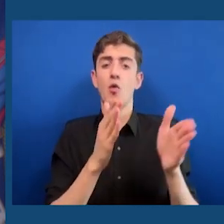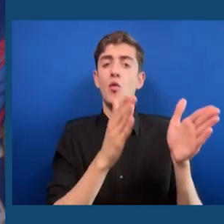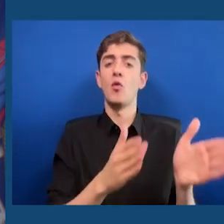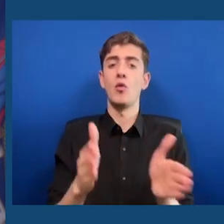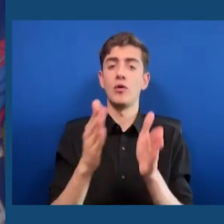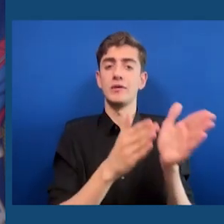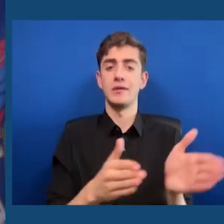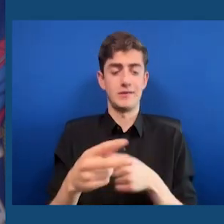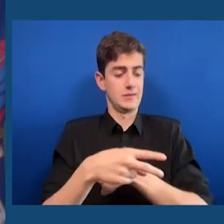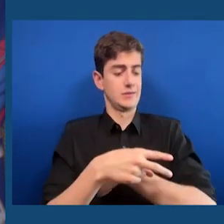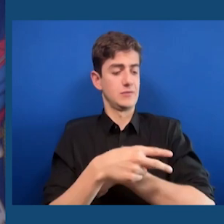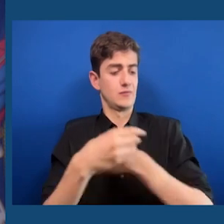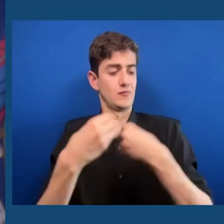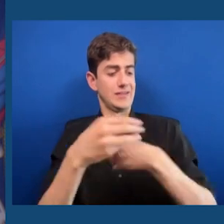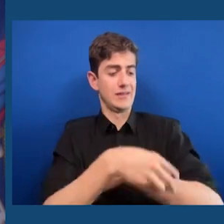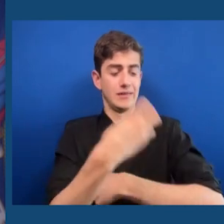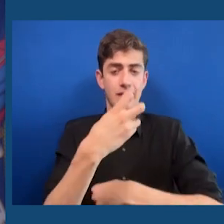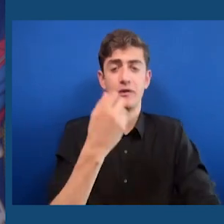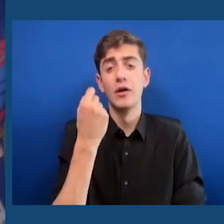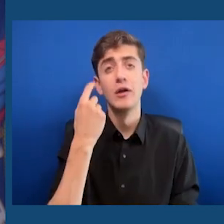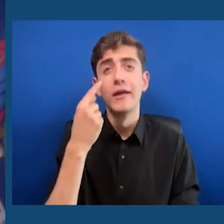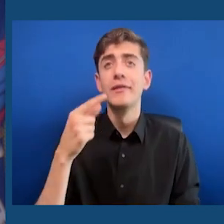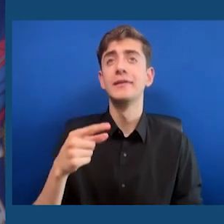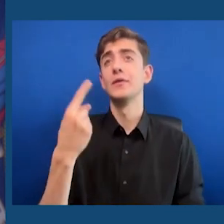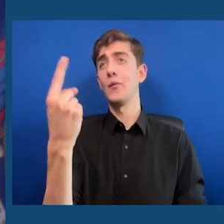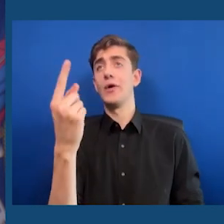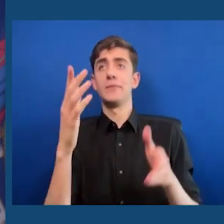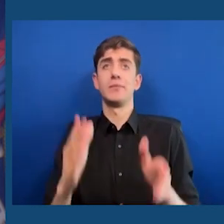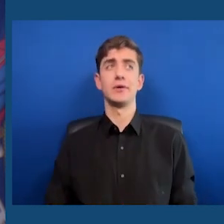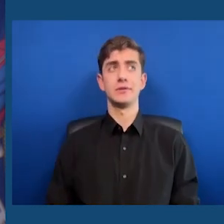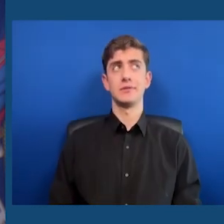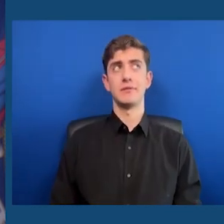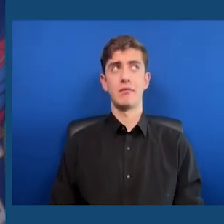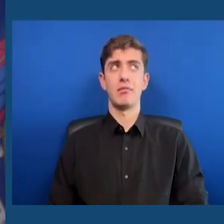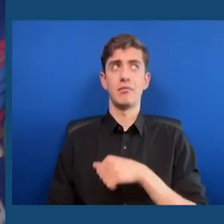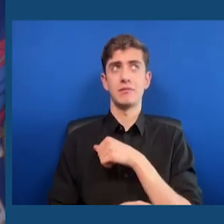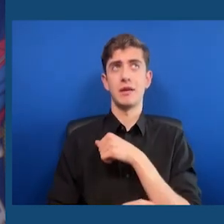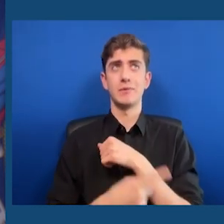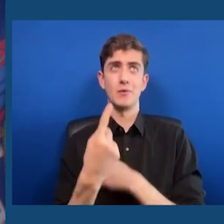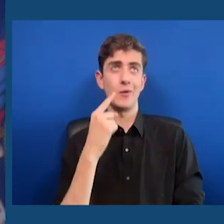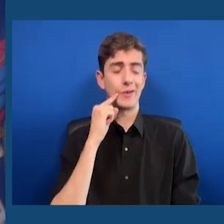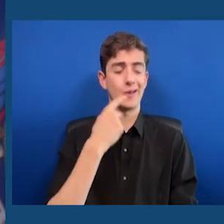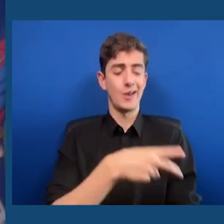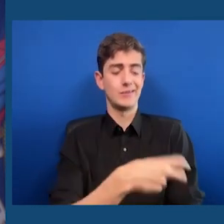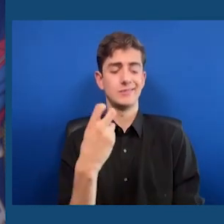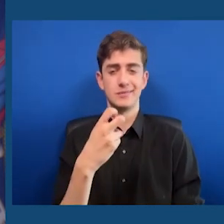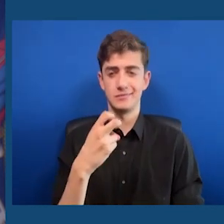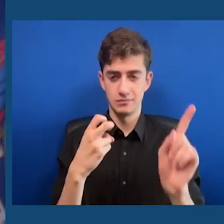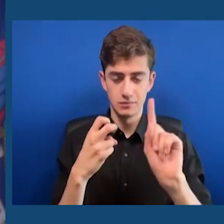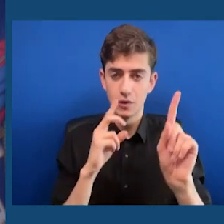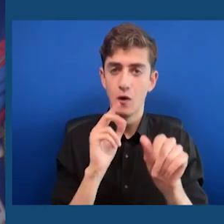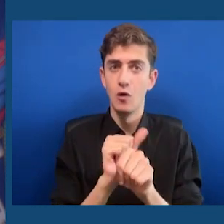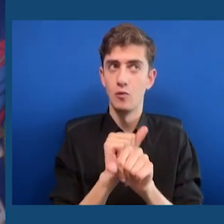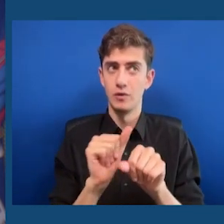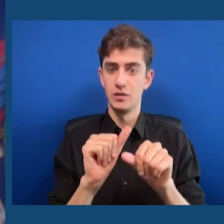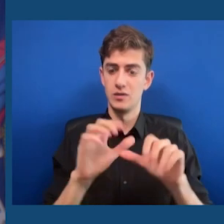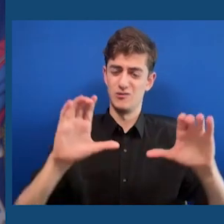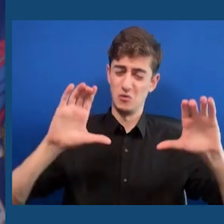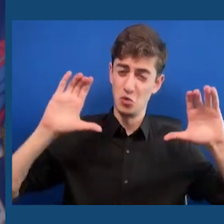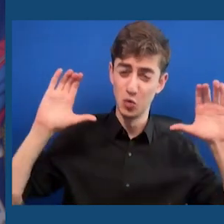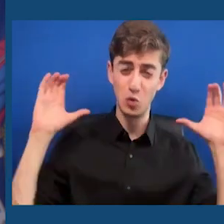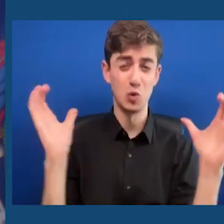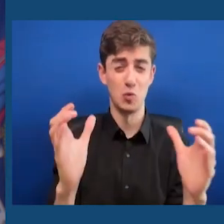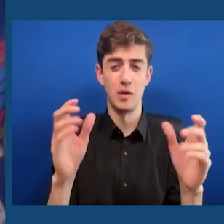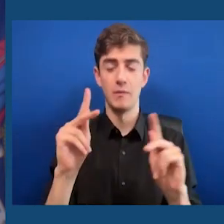are transnational criminal organizations that are using the internet to be a place for their own